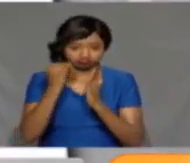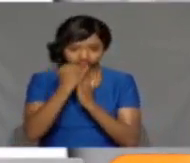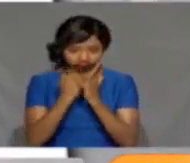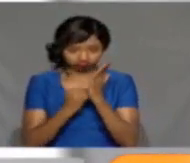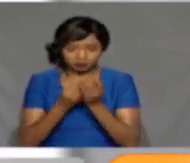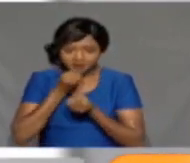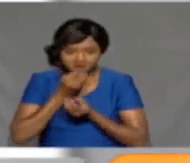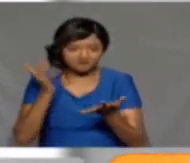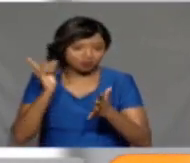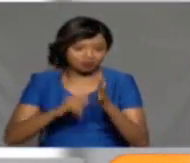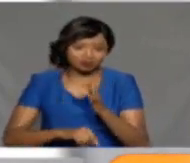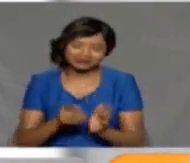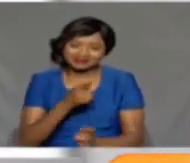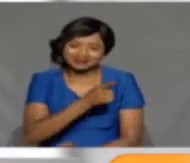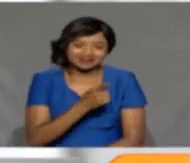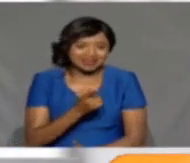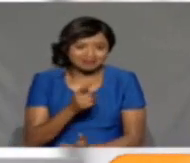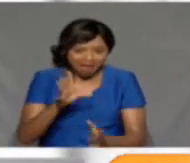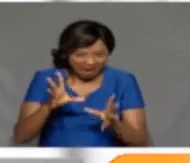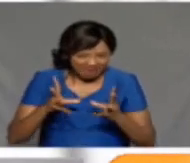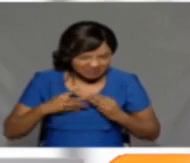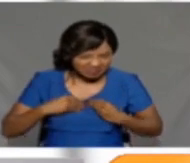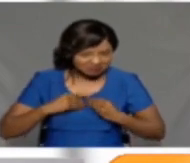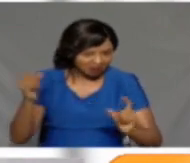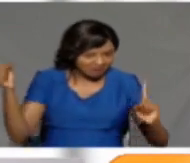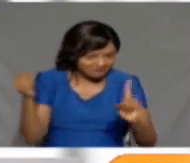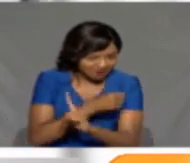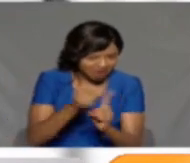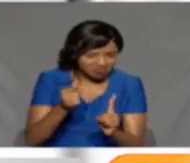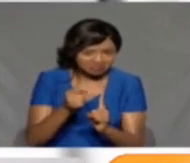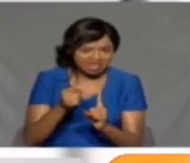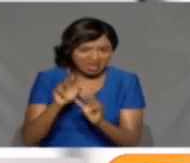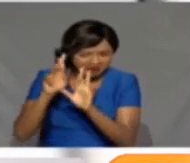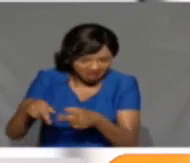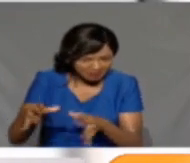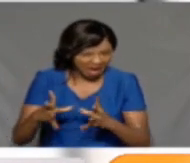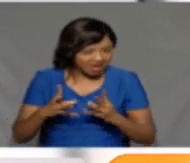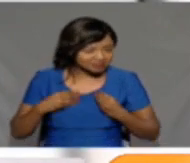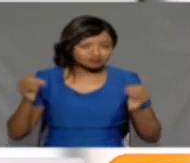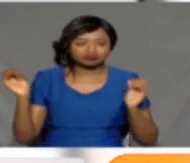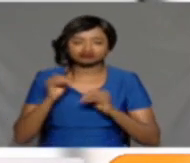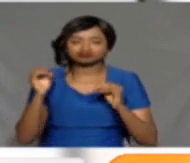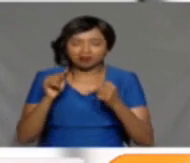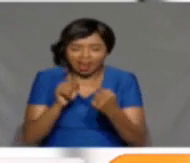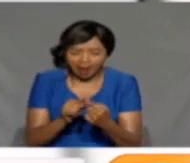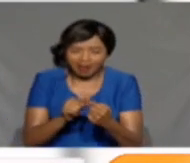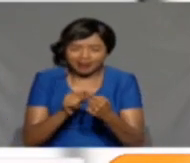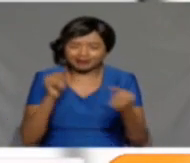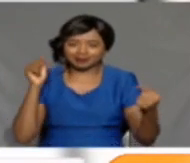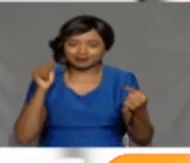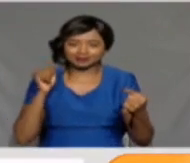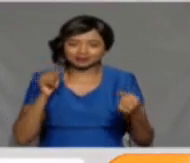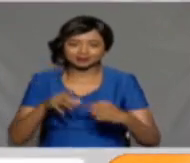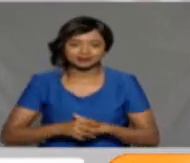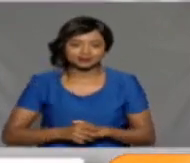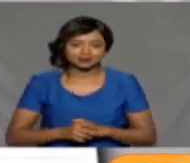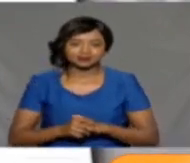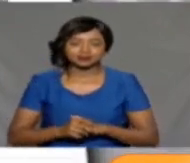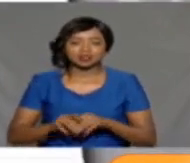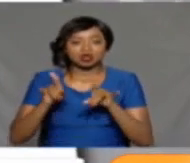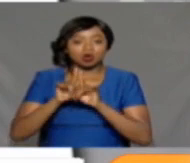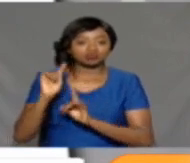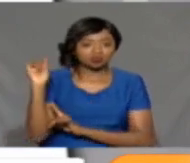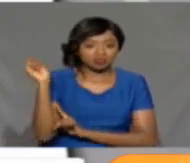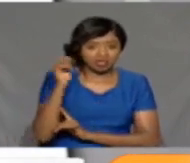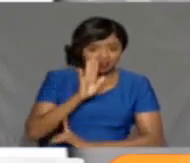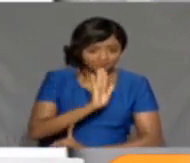Friday, said it does not condone any form of violence and condemns rape and violence against women in the strongest terms possible. Kenya